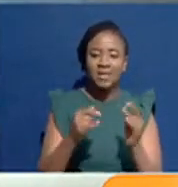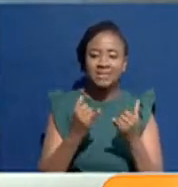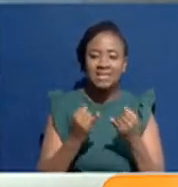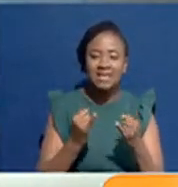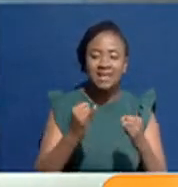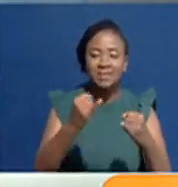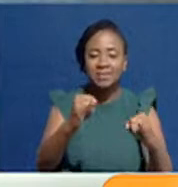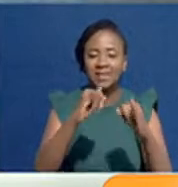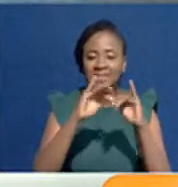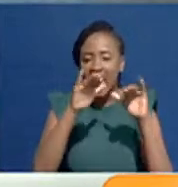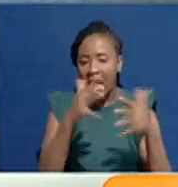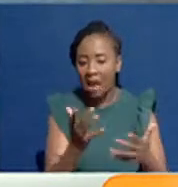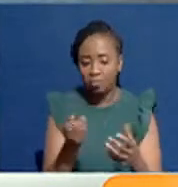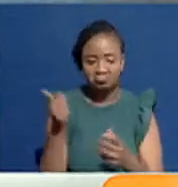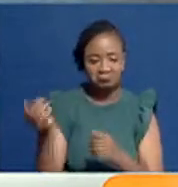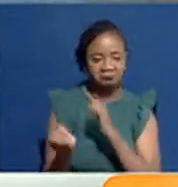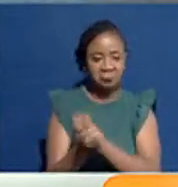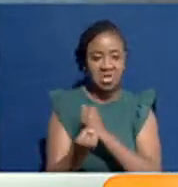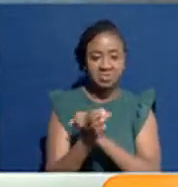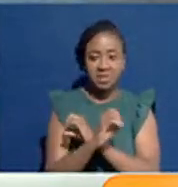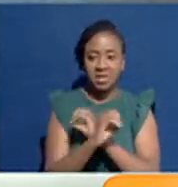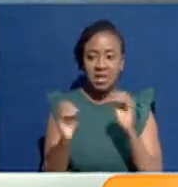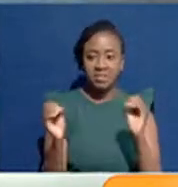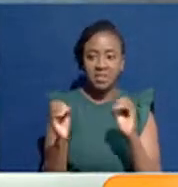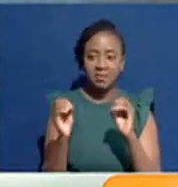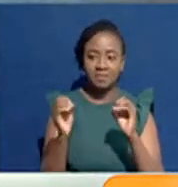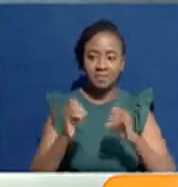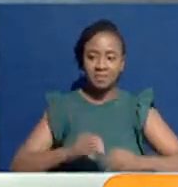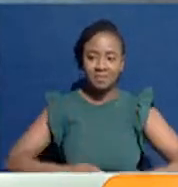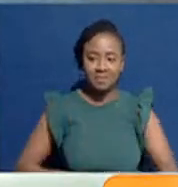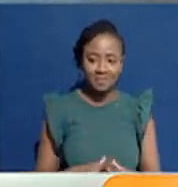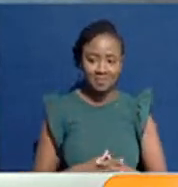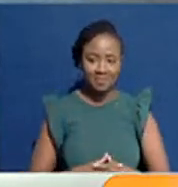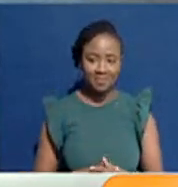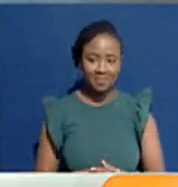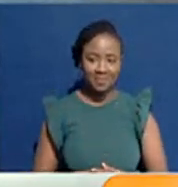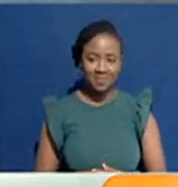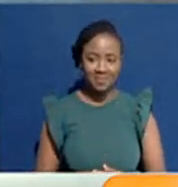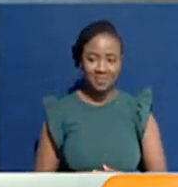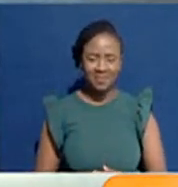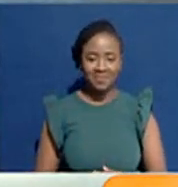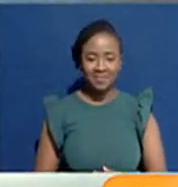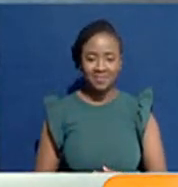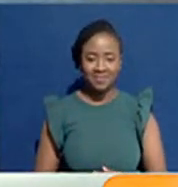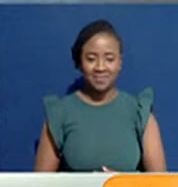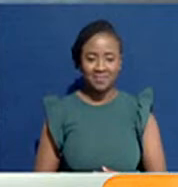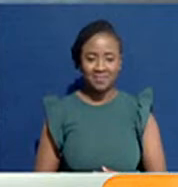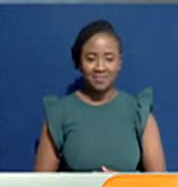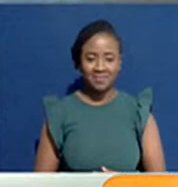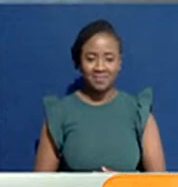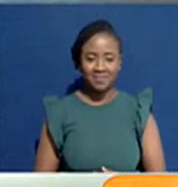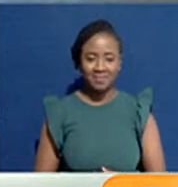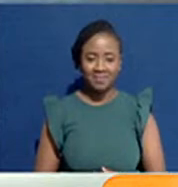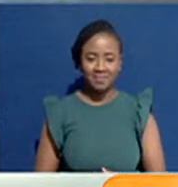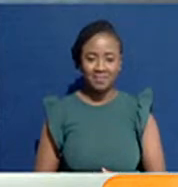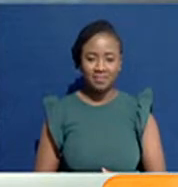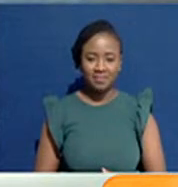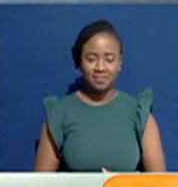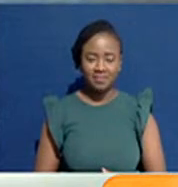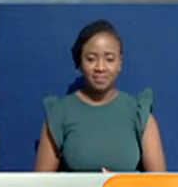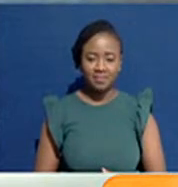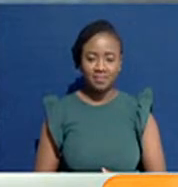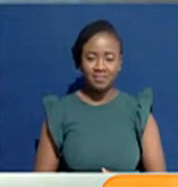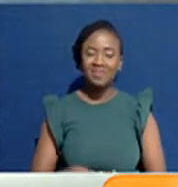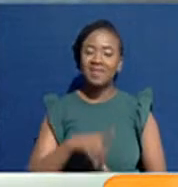such information. Can I share with you? Now, please go ahead. Senator Sifuna. You know, policy positions are articulated in manifestos, not in video